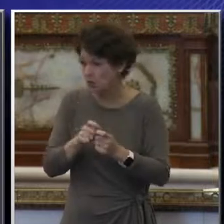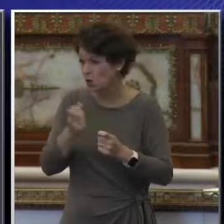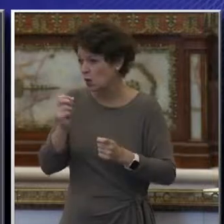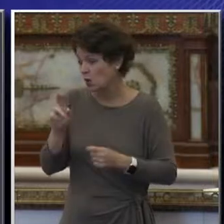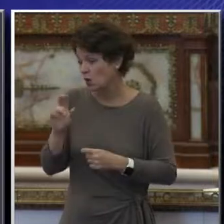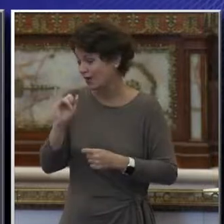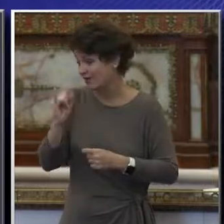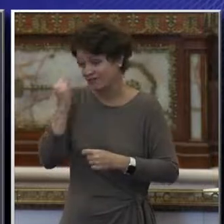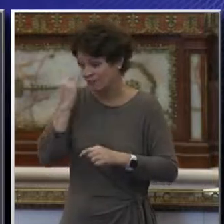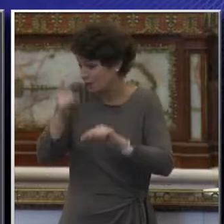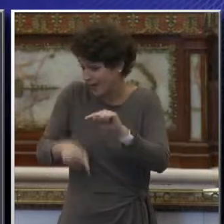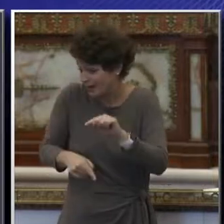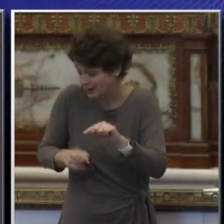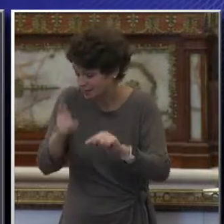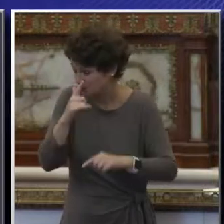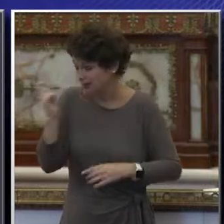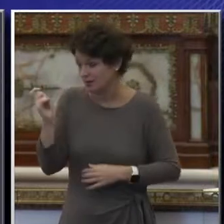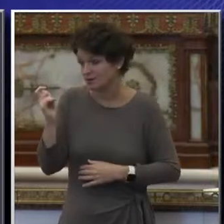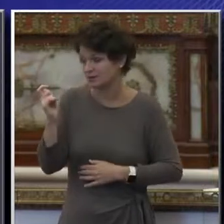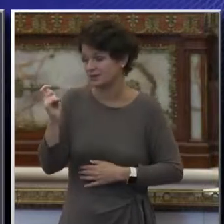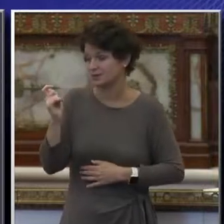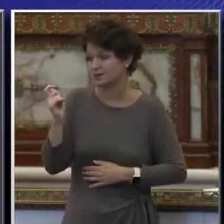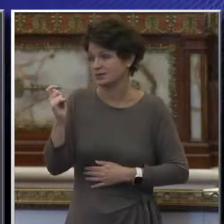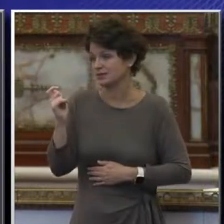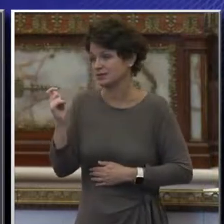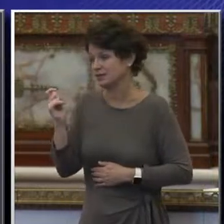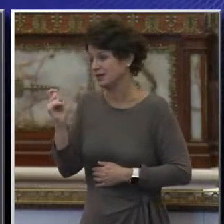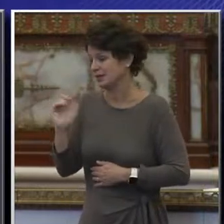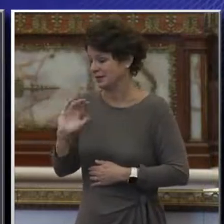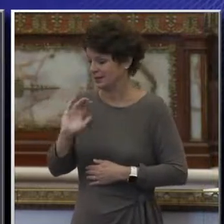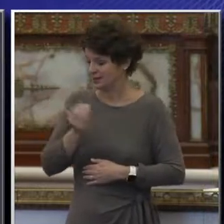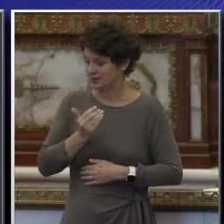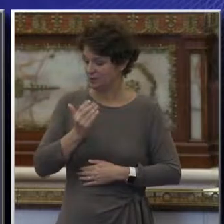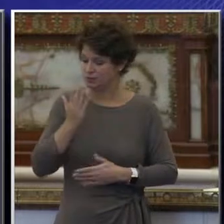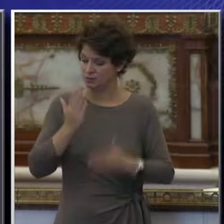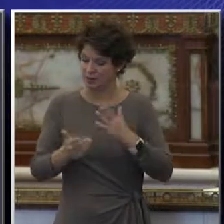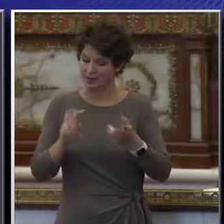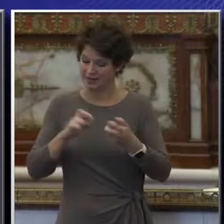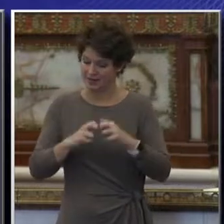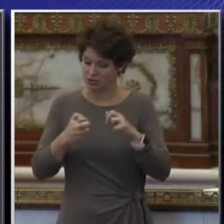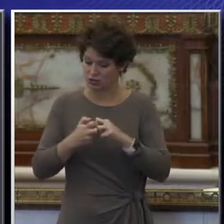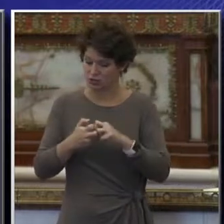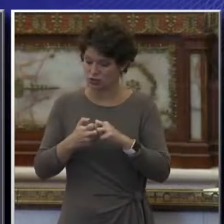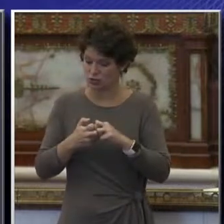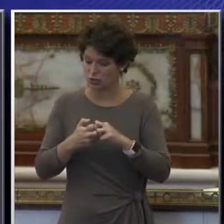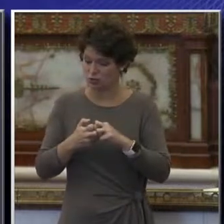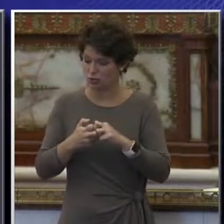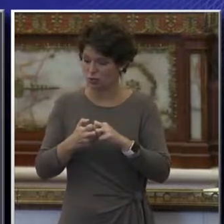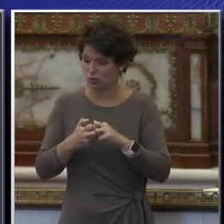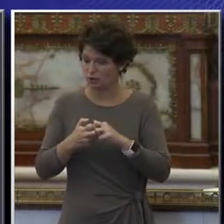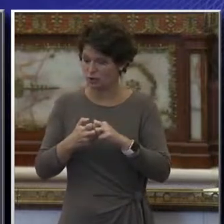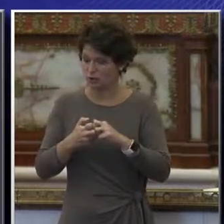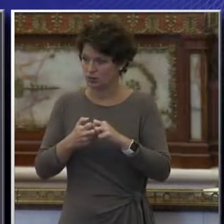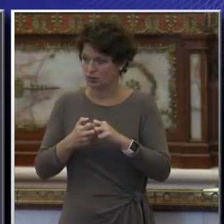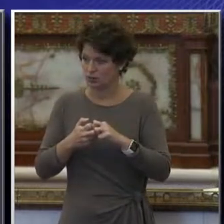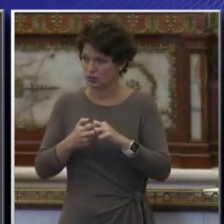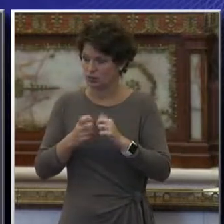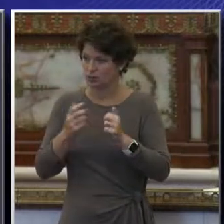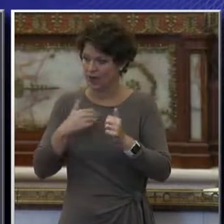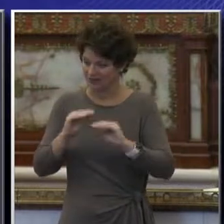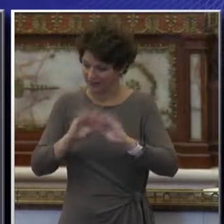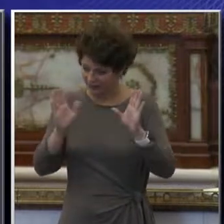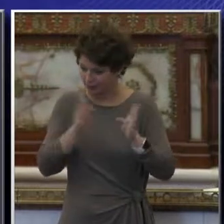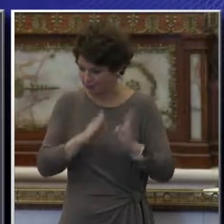you can't, because, you know, it seems to me that there might be an issue around your ability to articulate a clear plan for